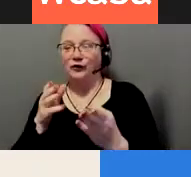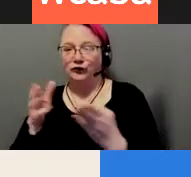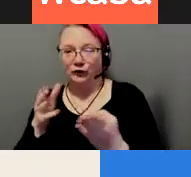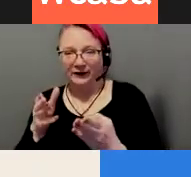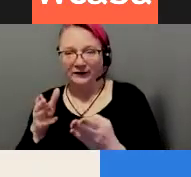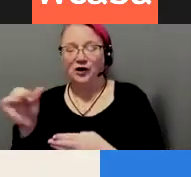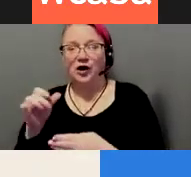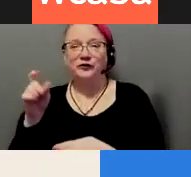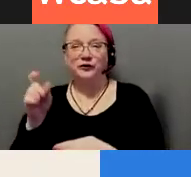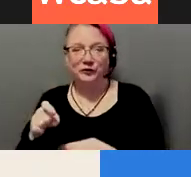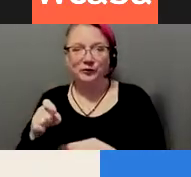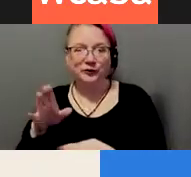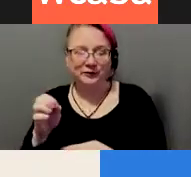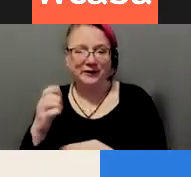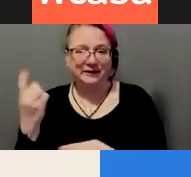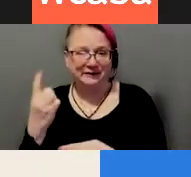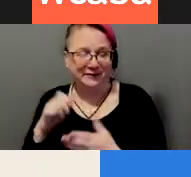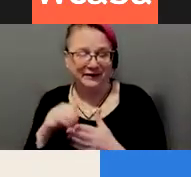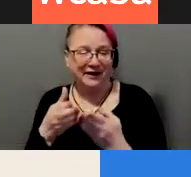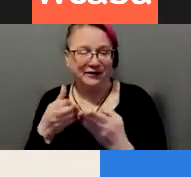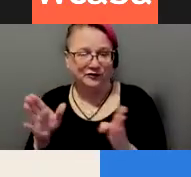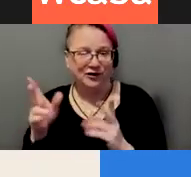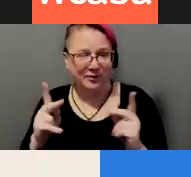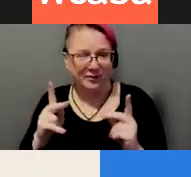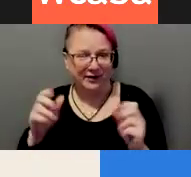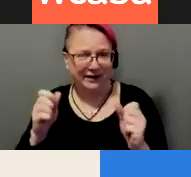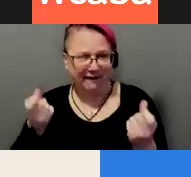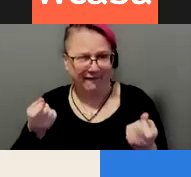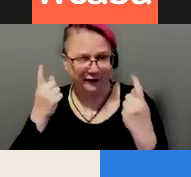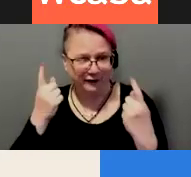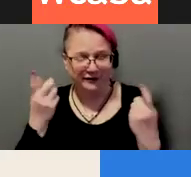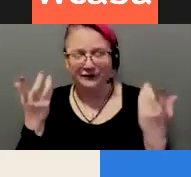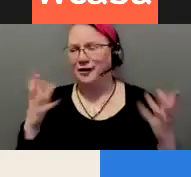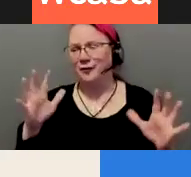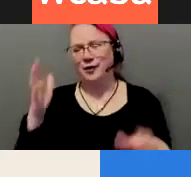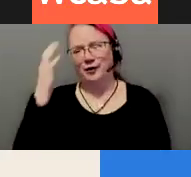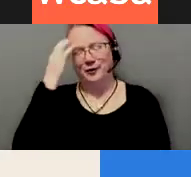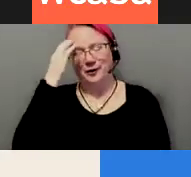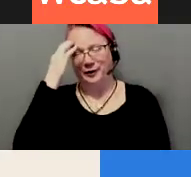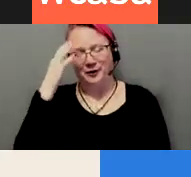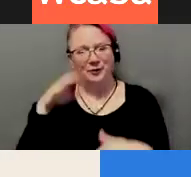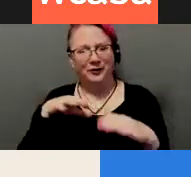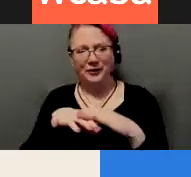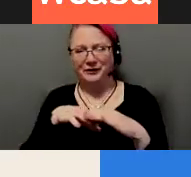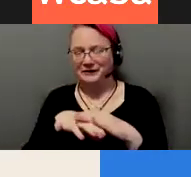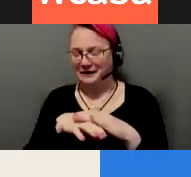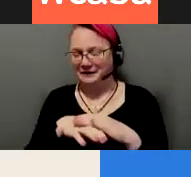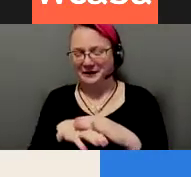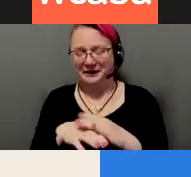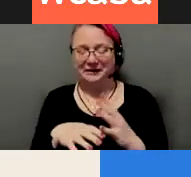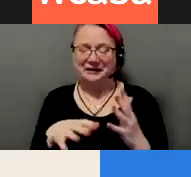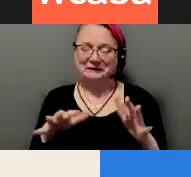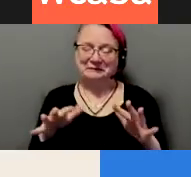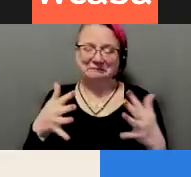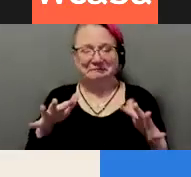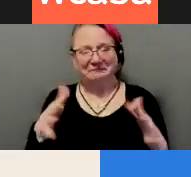also supposed to be something that the general public can understand. And we all know that their accessibility leaves a lot to be